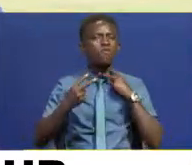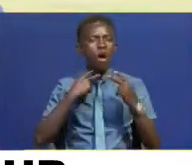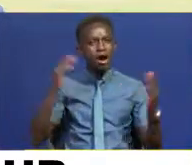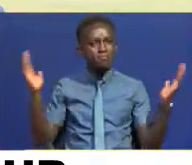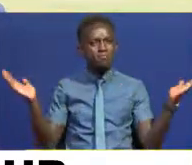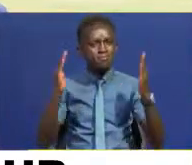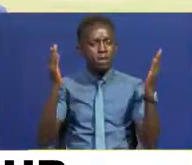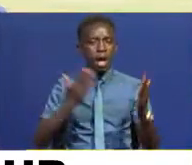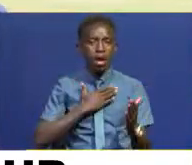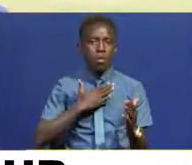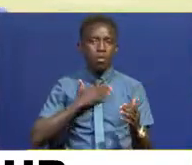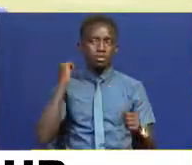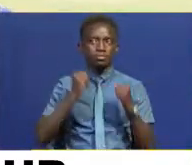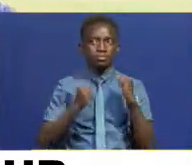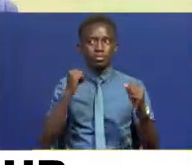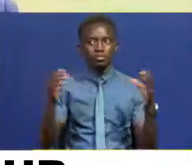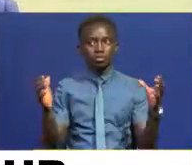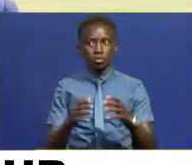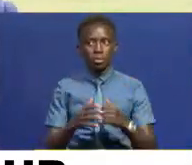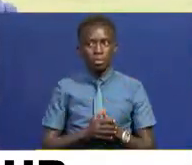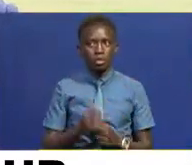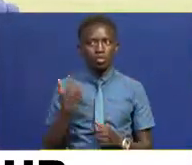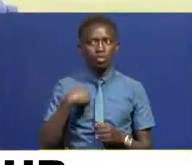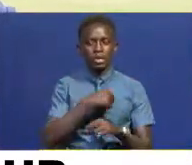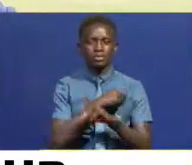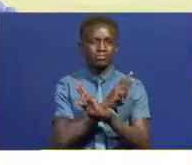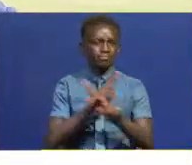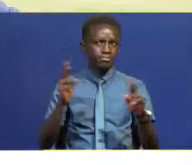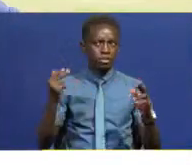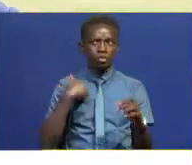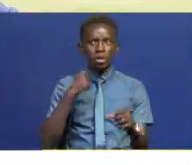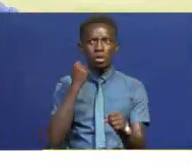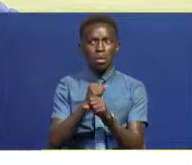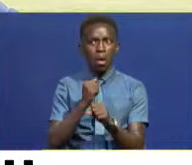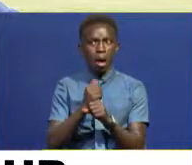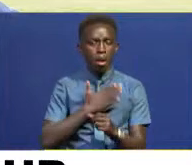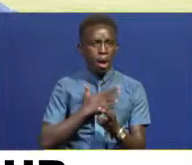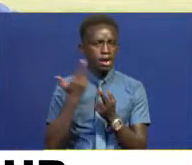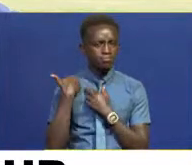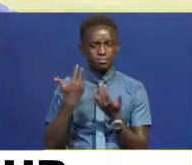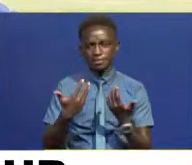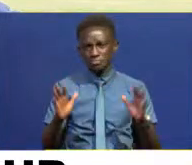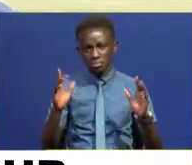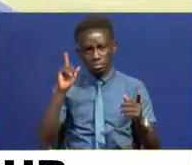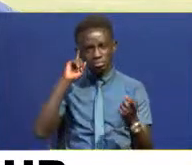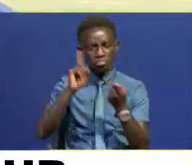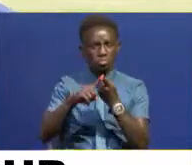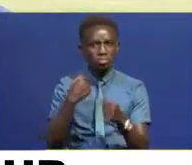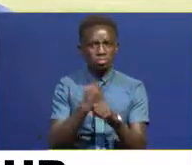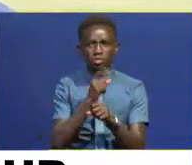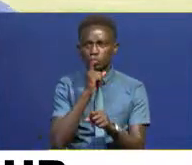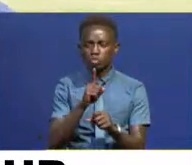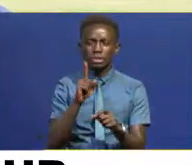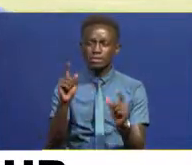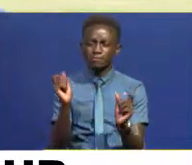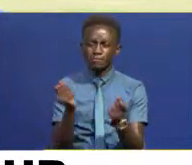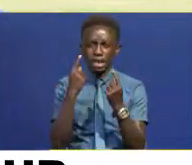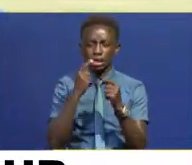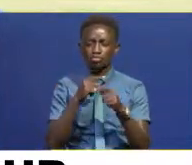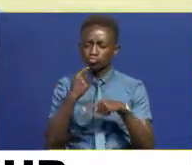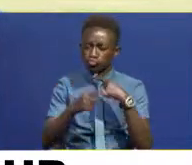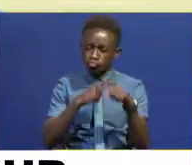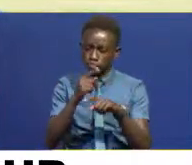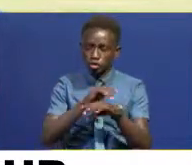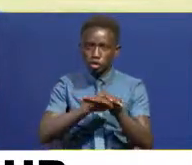what is expected of us to do. To ensure that the event moves on smoothly. We've